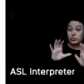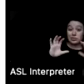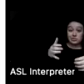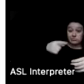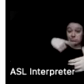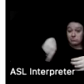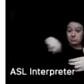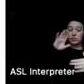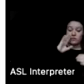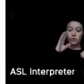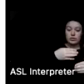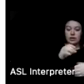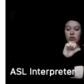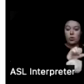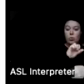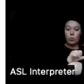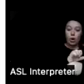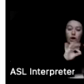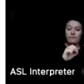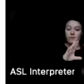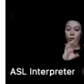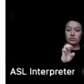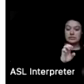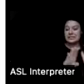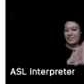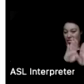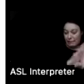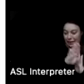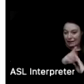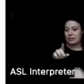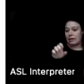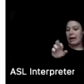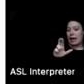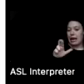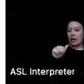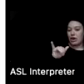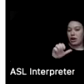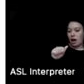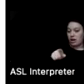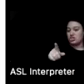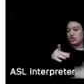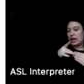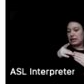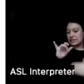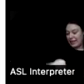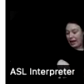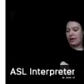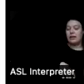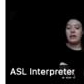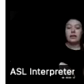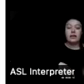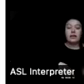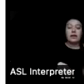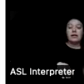workforce development. And so Erica actually leads the workforce development within BioPacific MIP. And then both of us have a number of